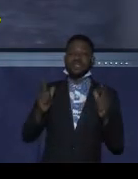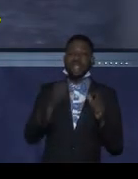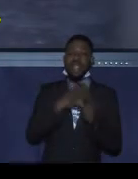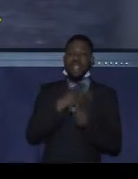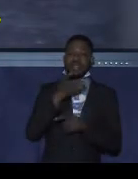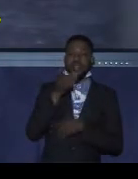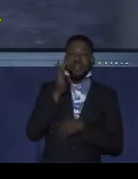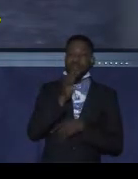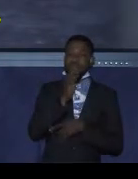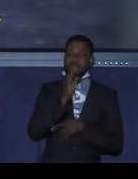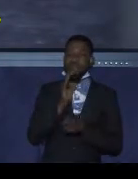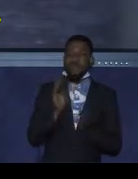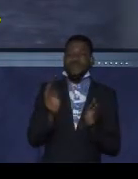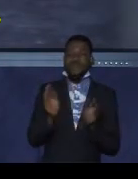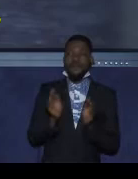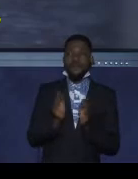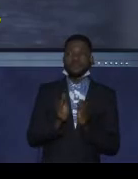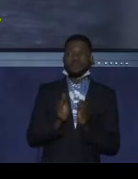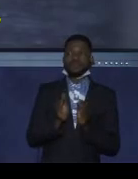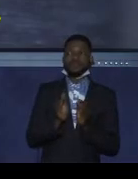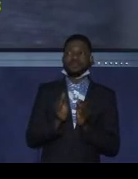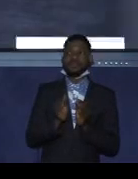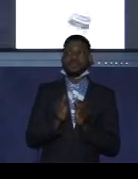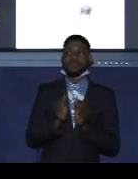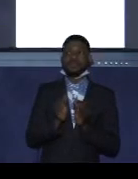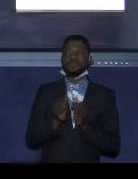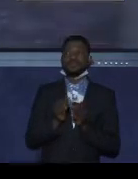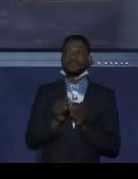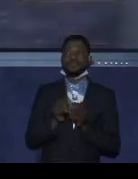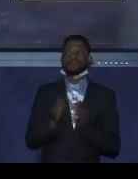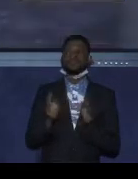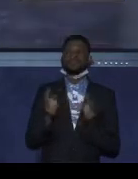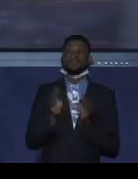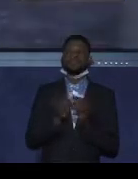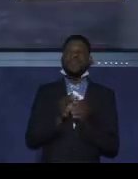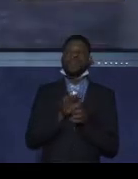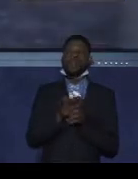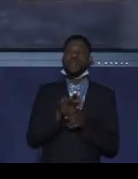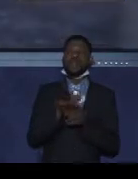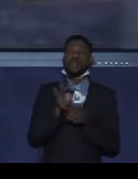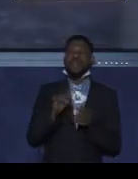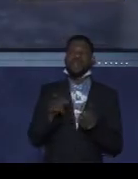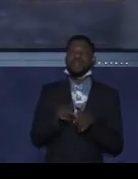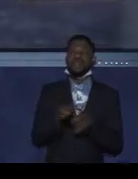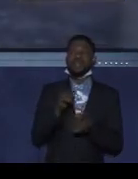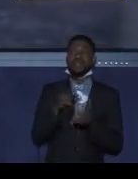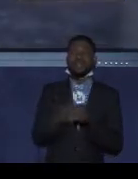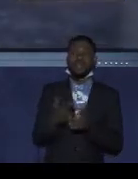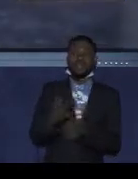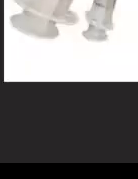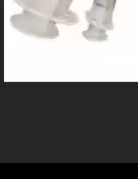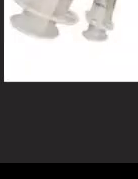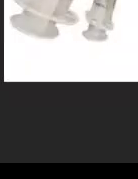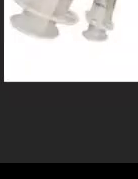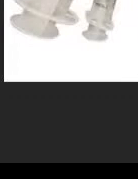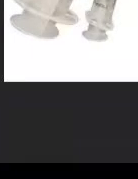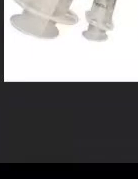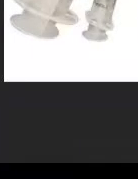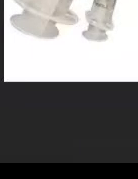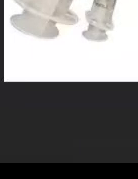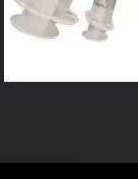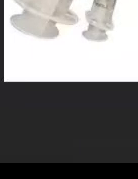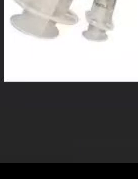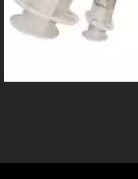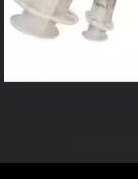graduation, and there will be smaller graduations. So let's talk about that in details. So small containers like the syringe